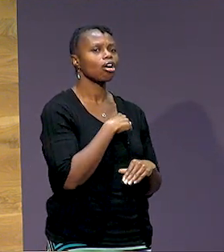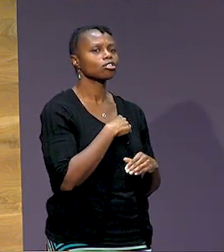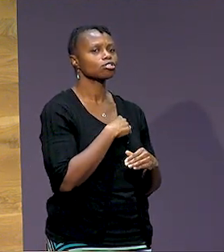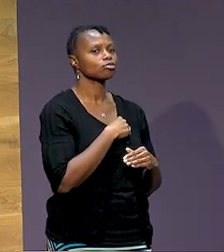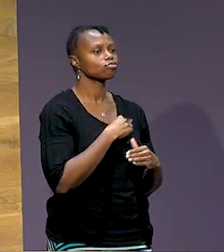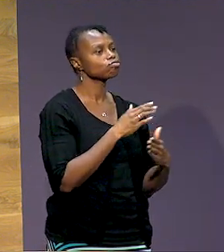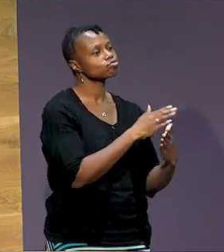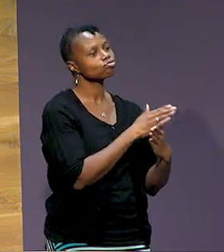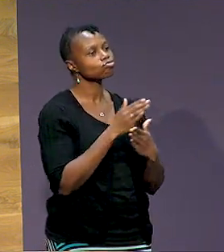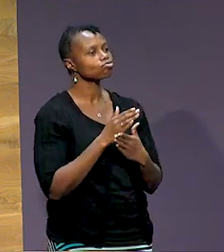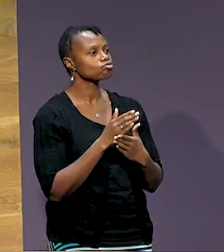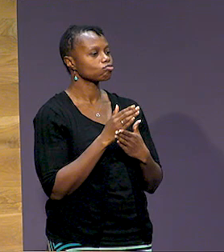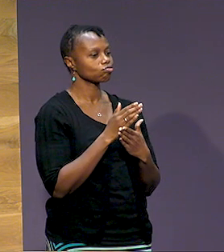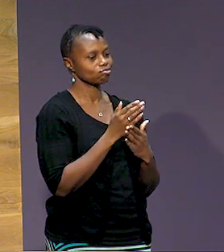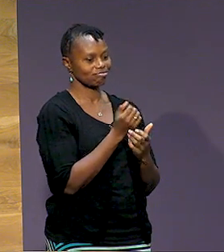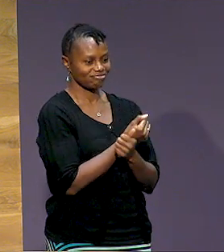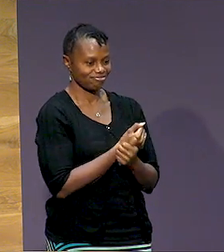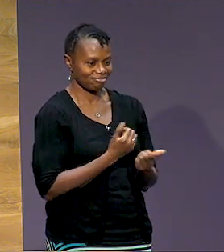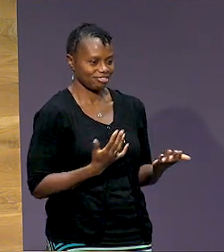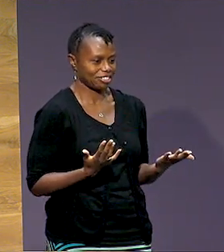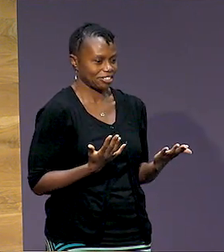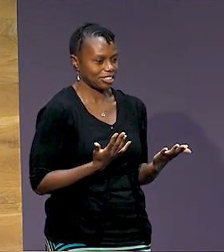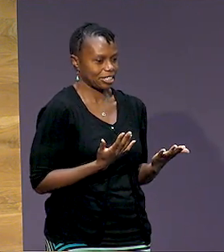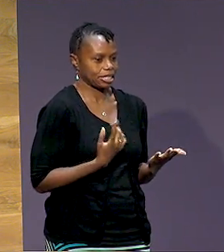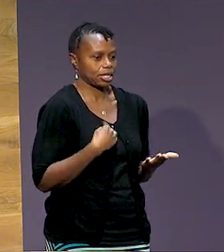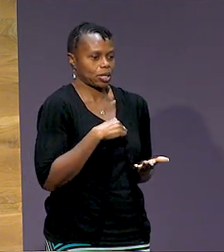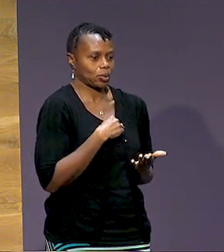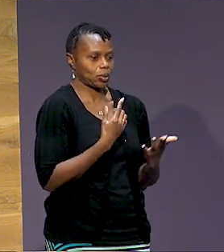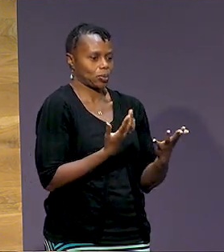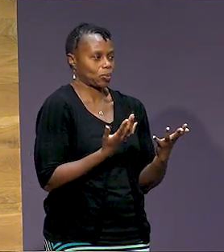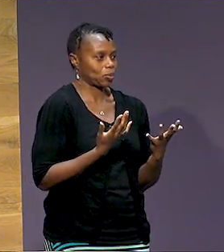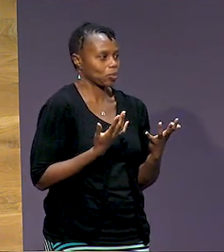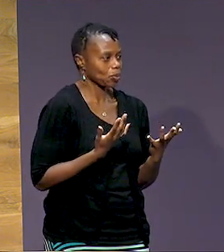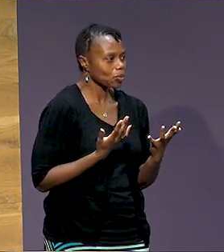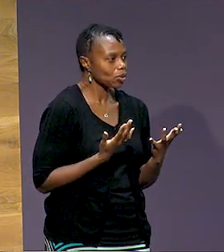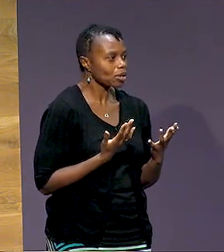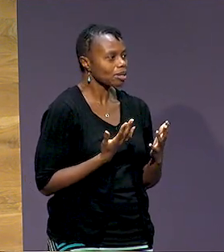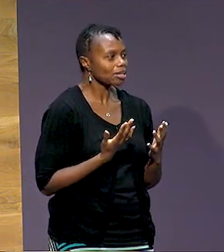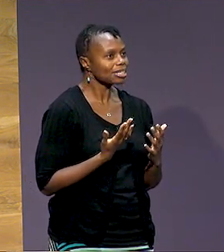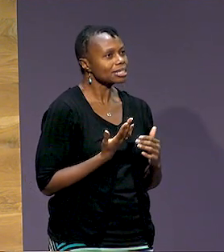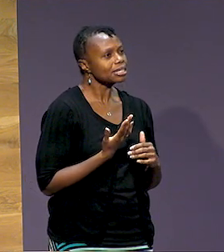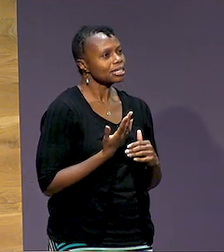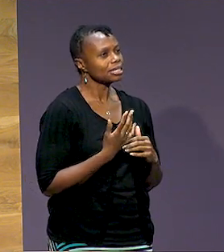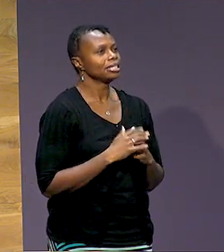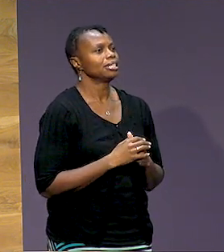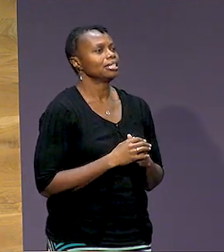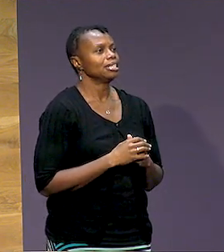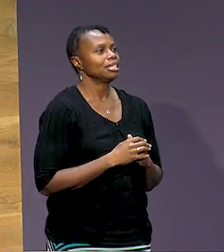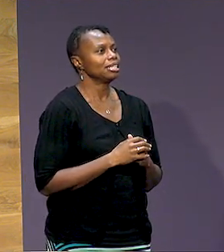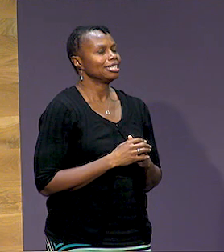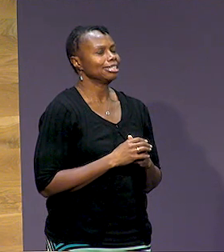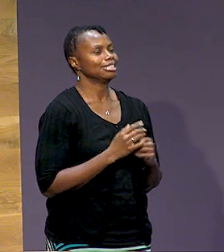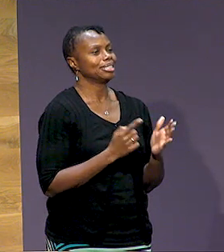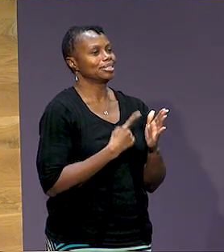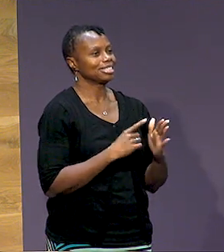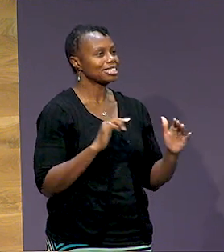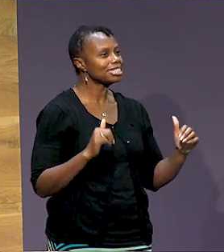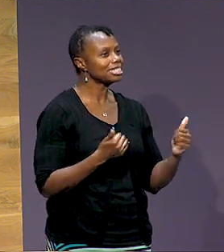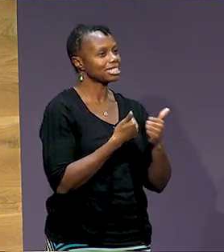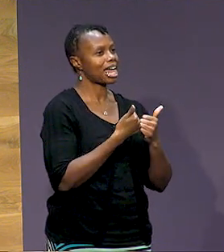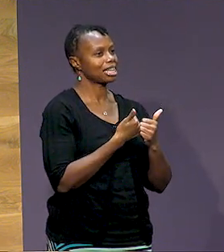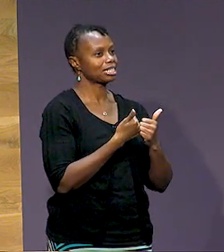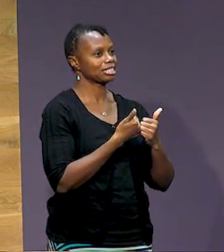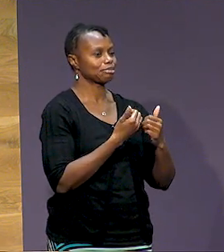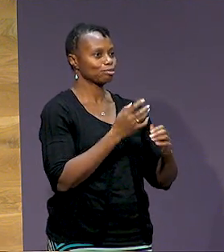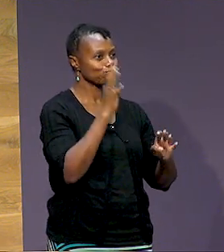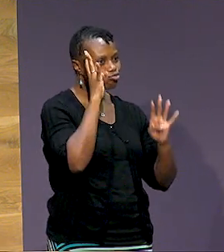class content anything and however we wanted to. In fact, we're challenged really to be as creative as we can